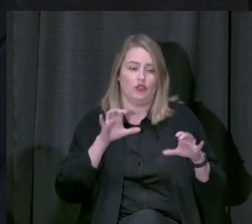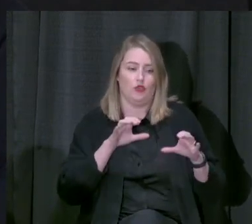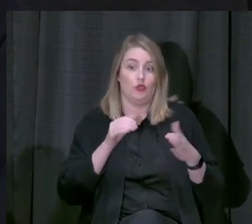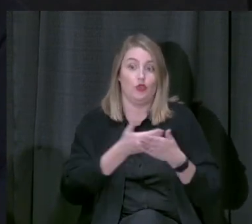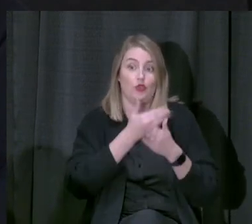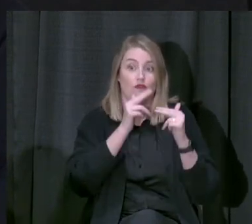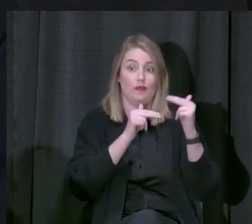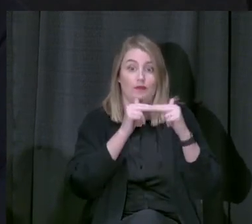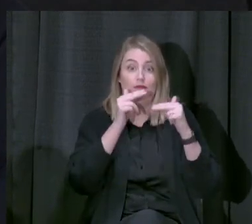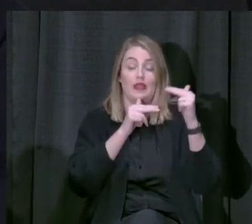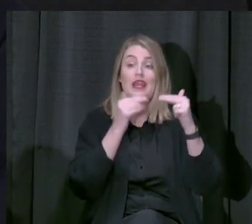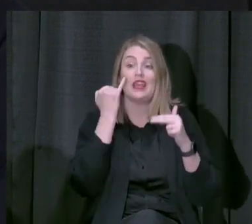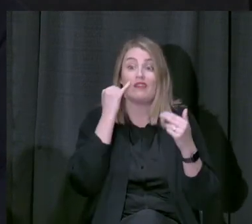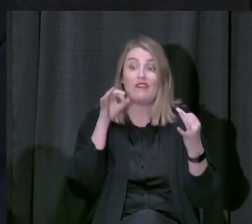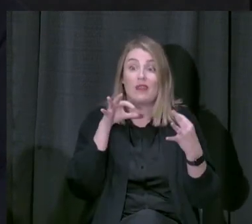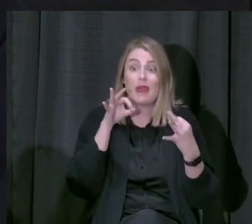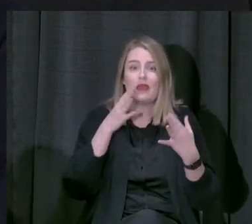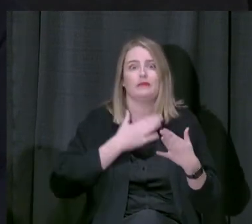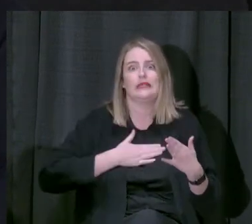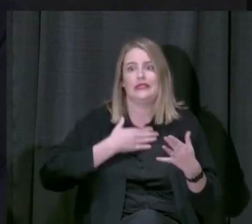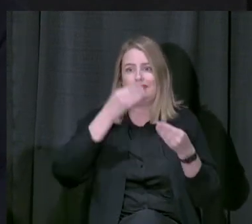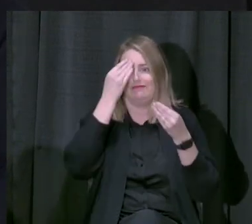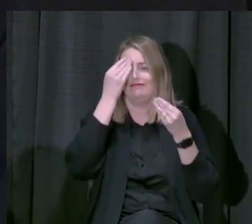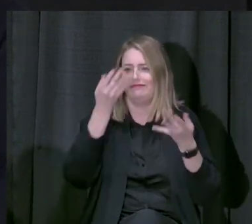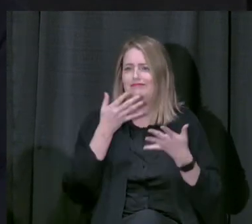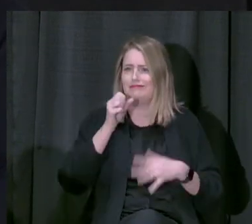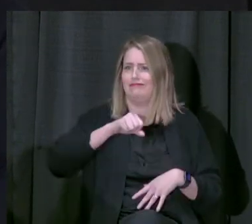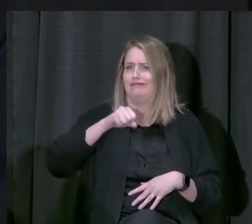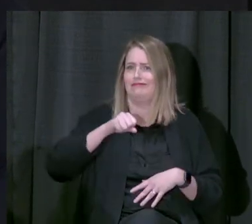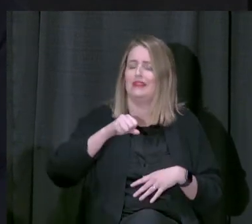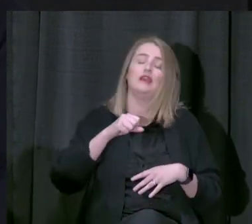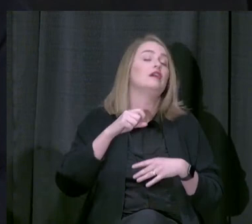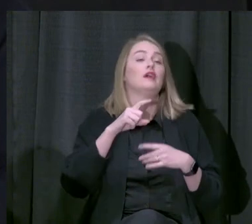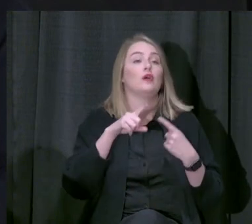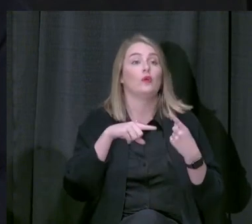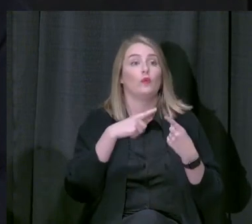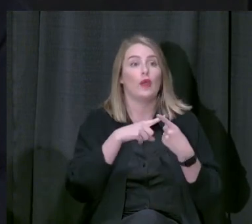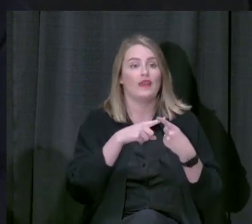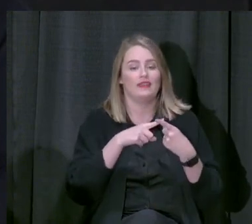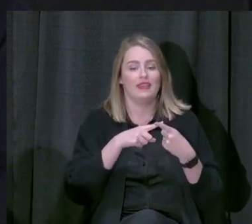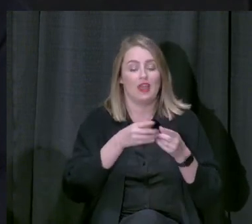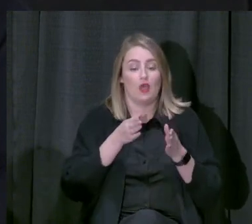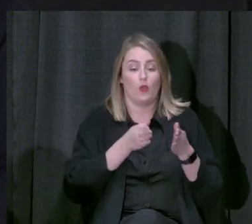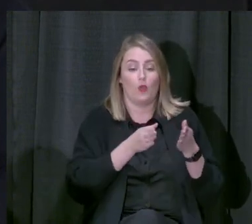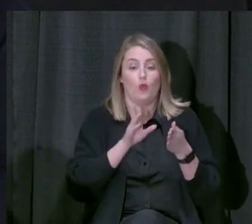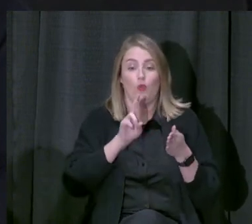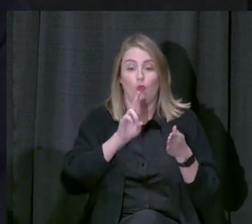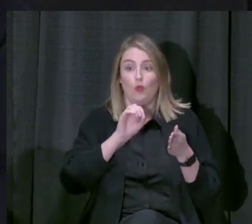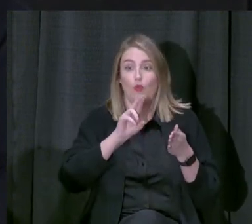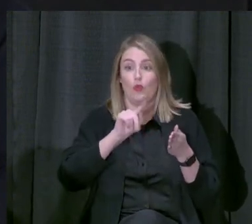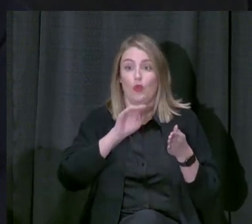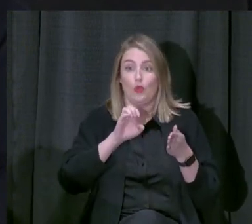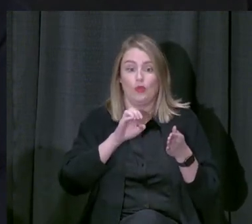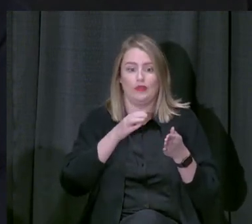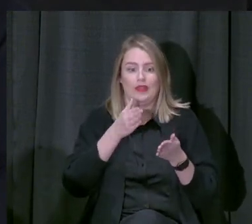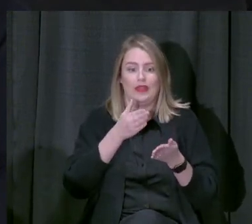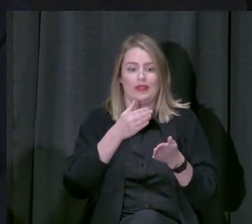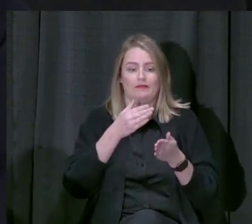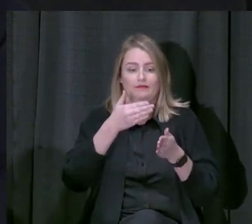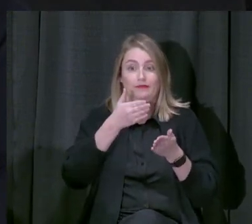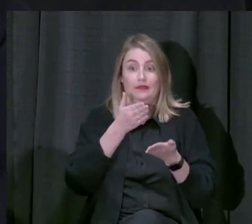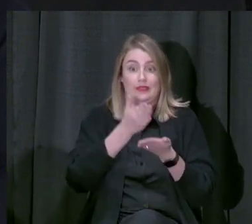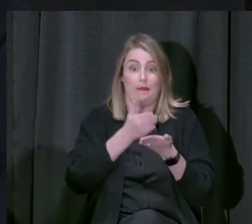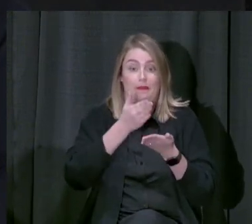have feedback, I encourage you to let us know. At the end of a route, there's something that says end route,